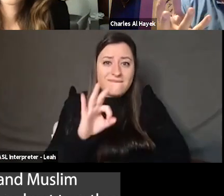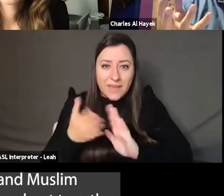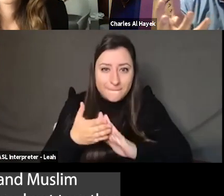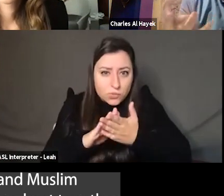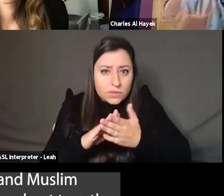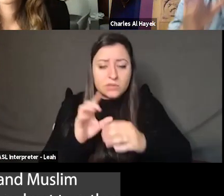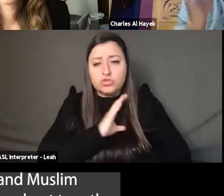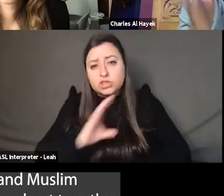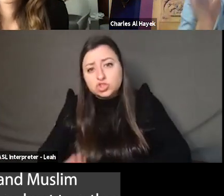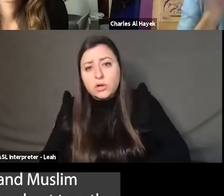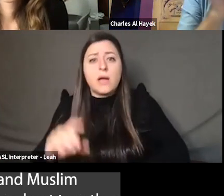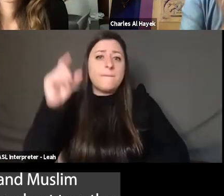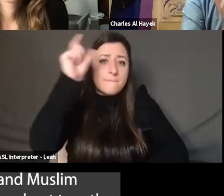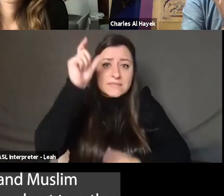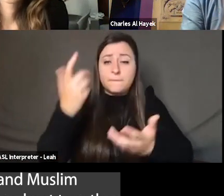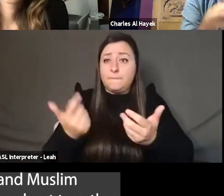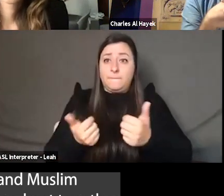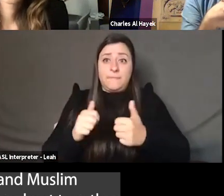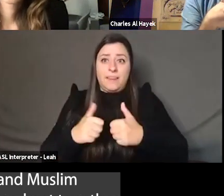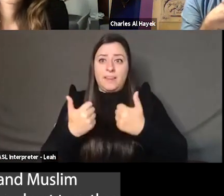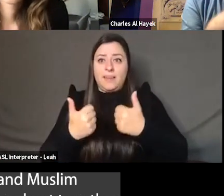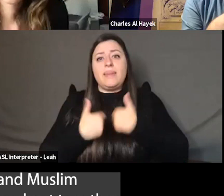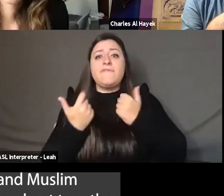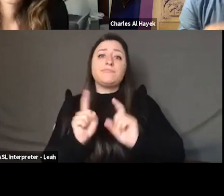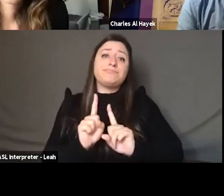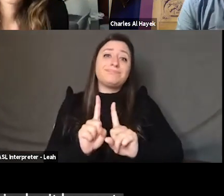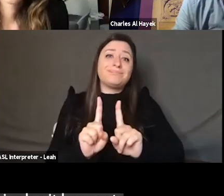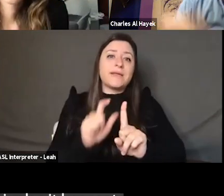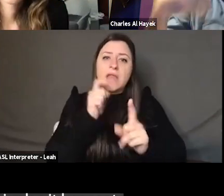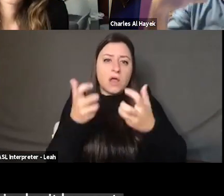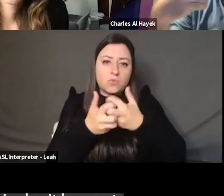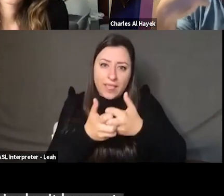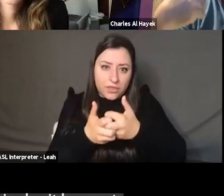of Christian and Muslim living side by side and not together.